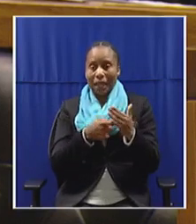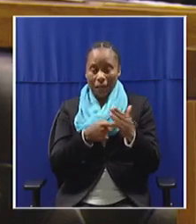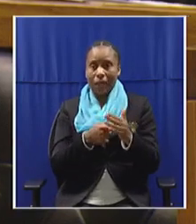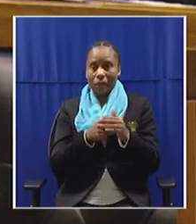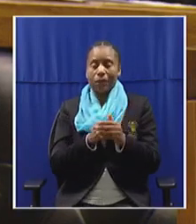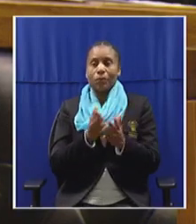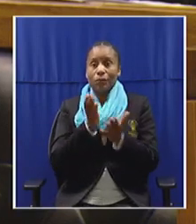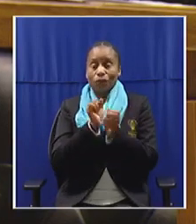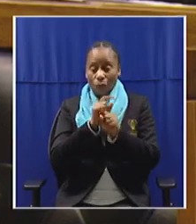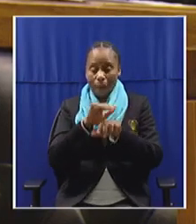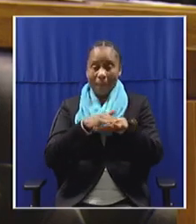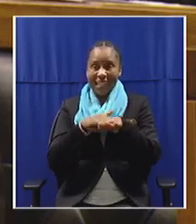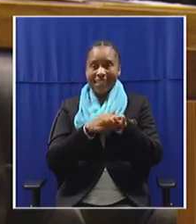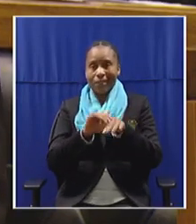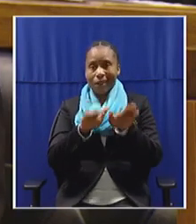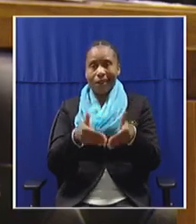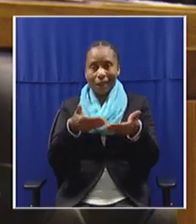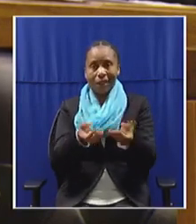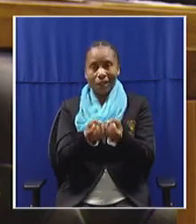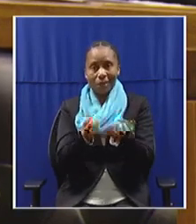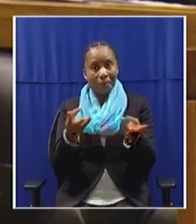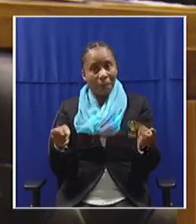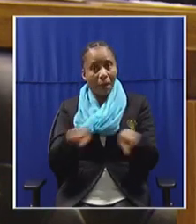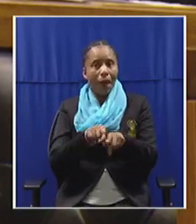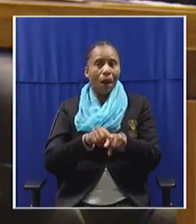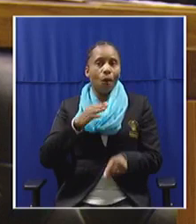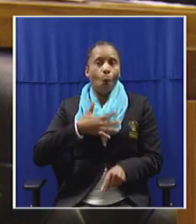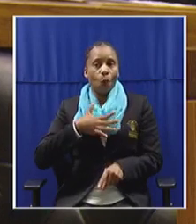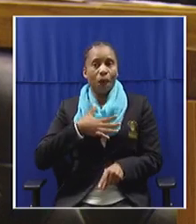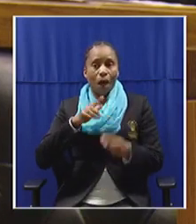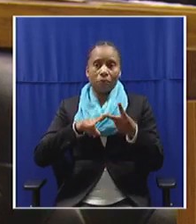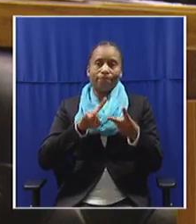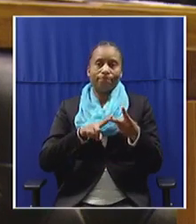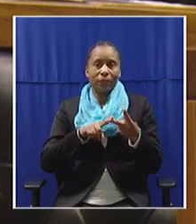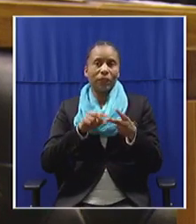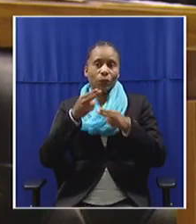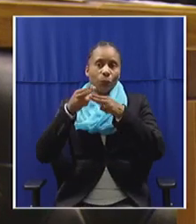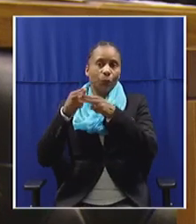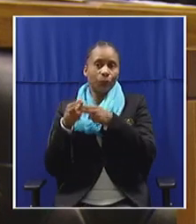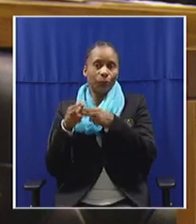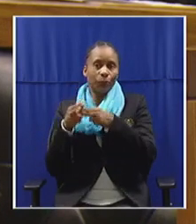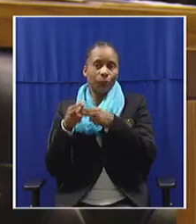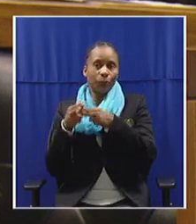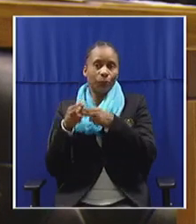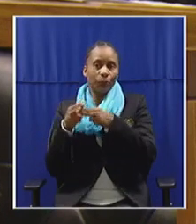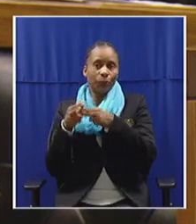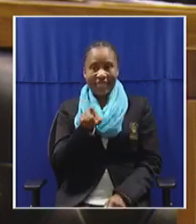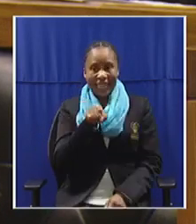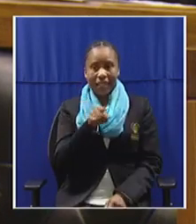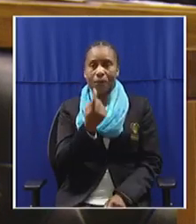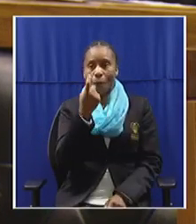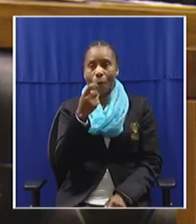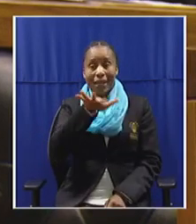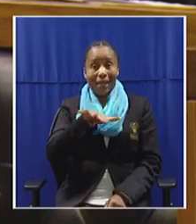of basic services such as water and sanitation. This is one area where